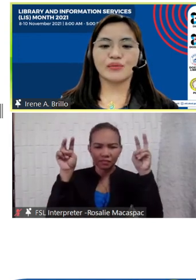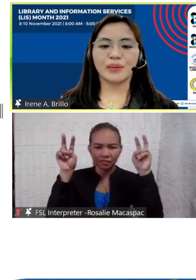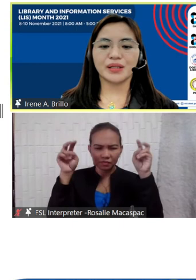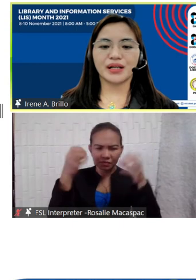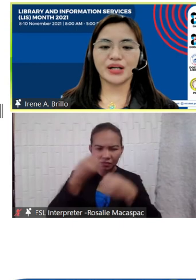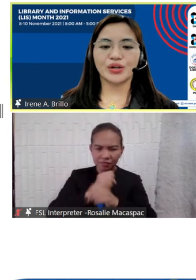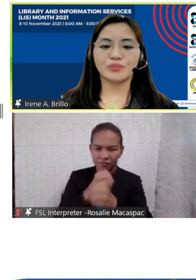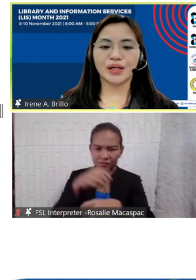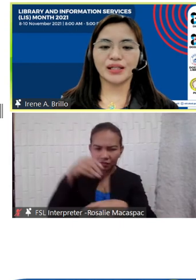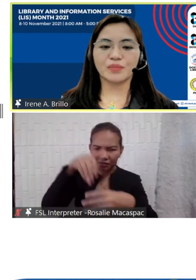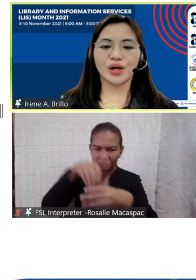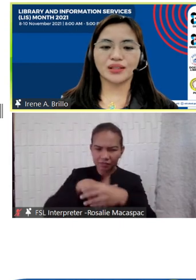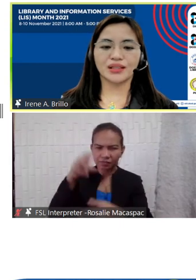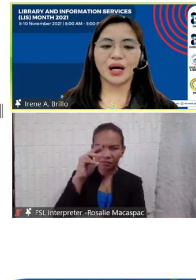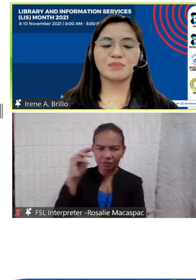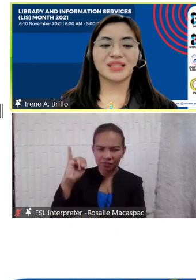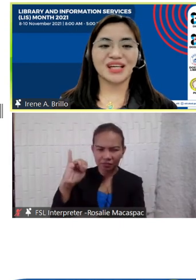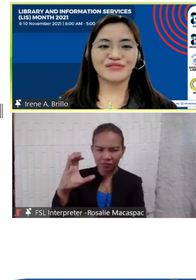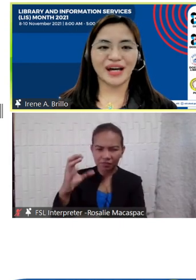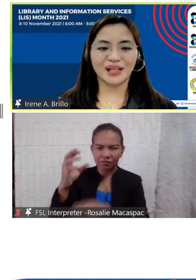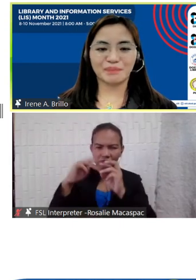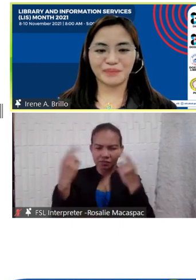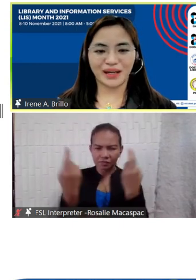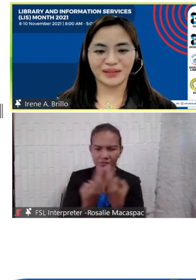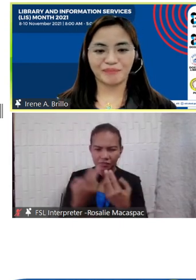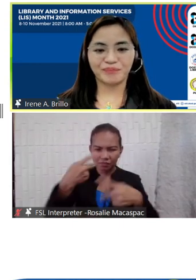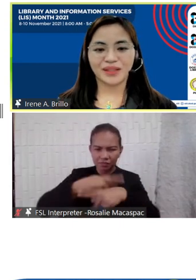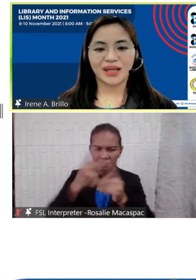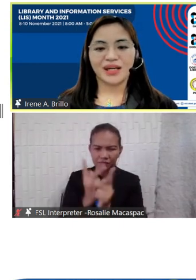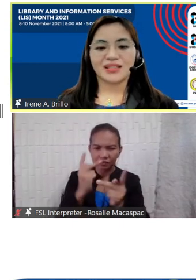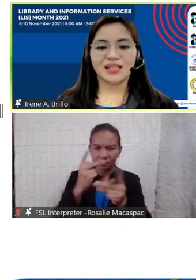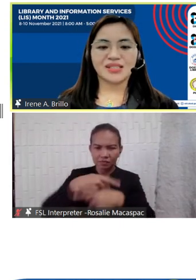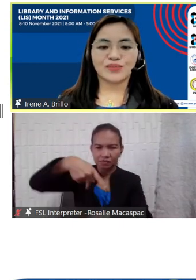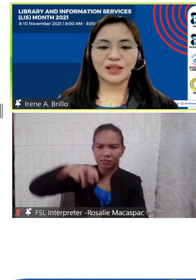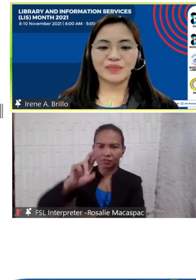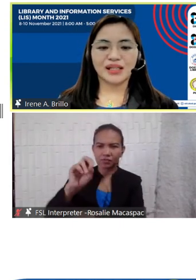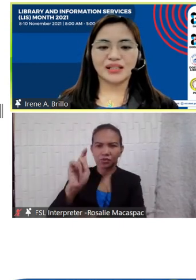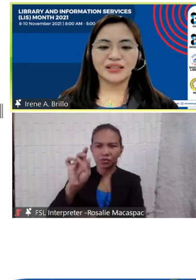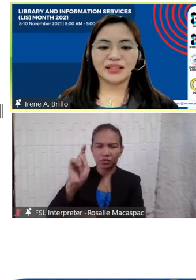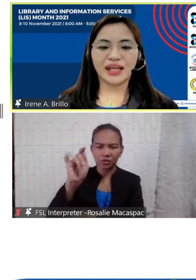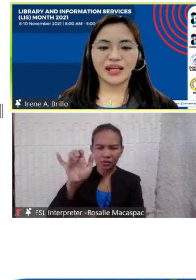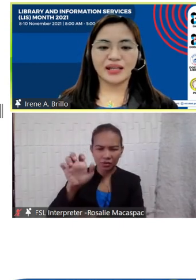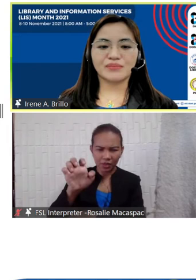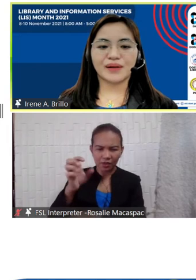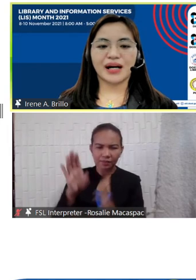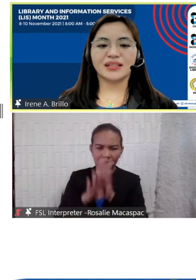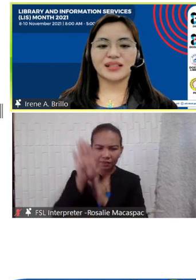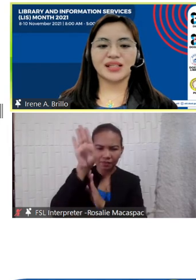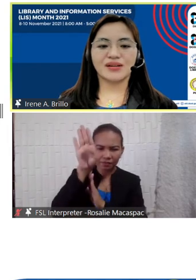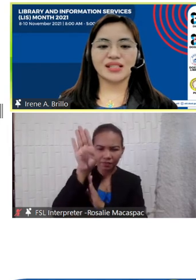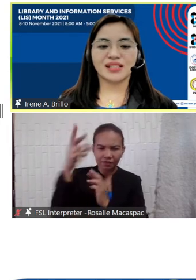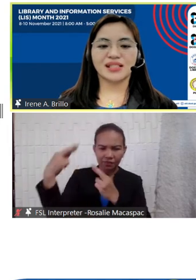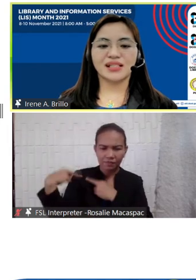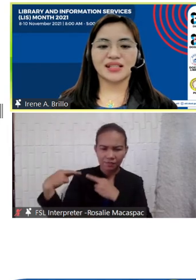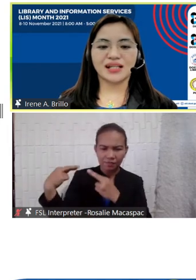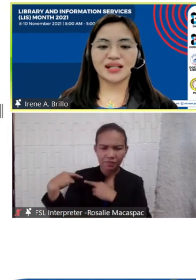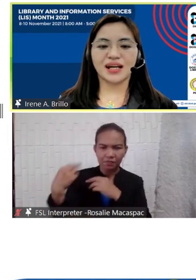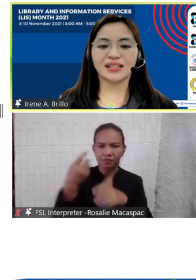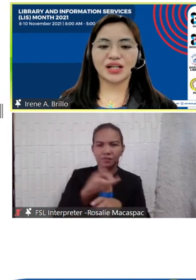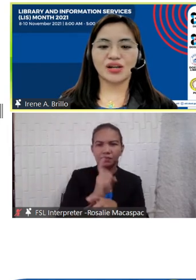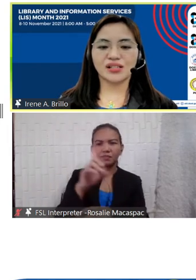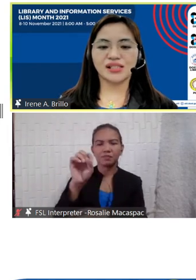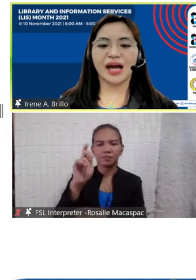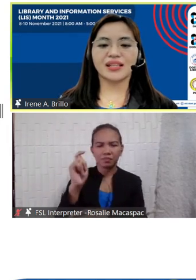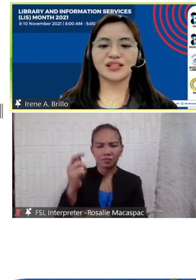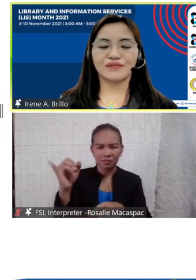MMIC, a webinar on product prototype development. This will be undertaken by the DOST